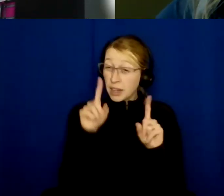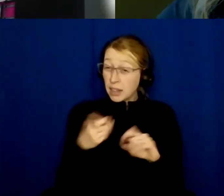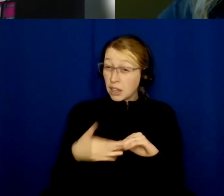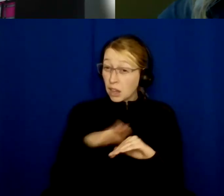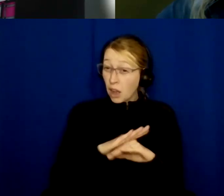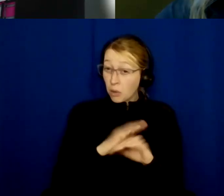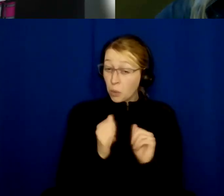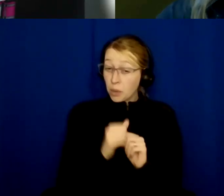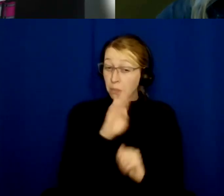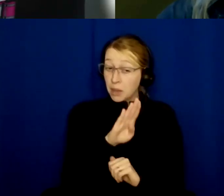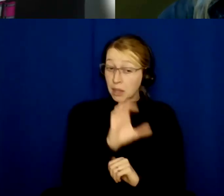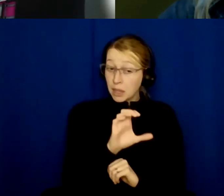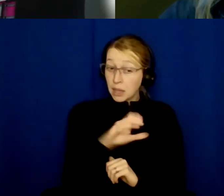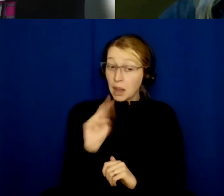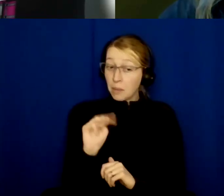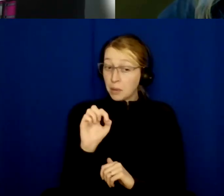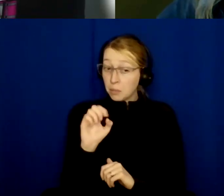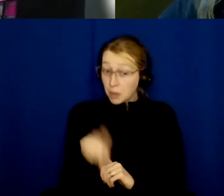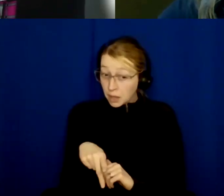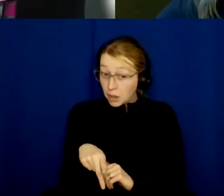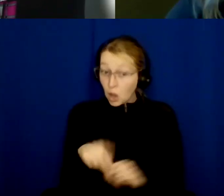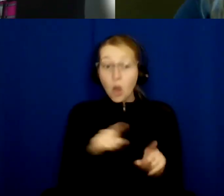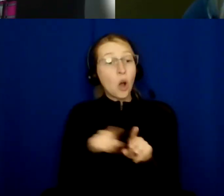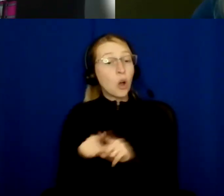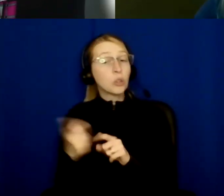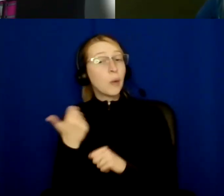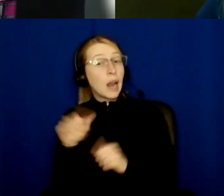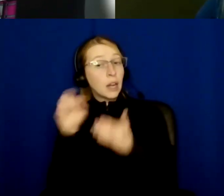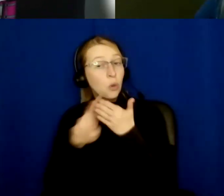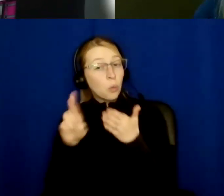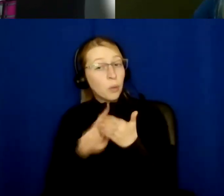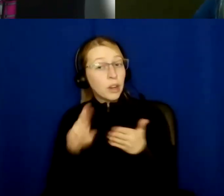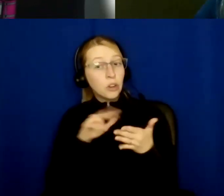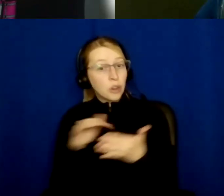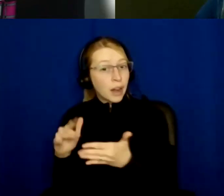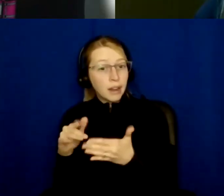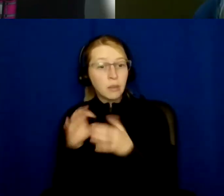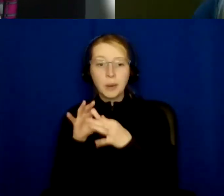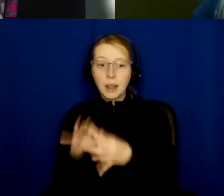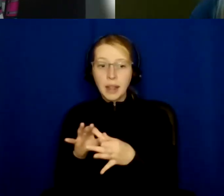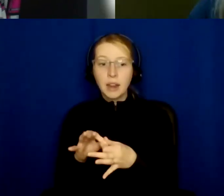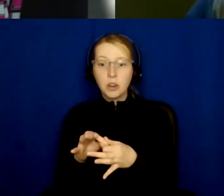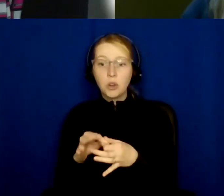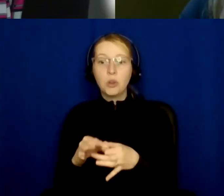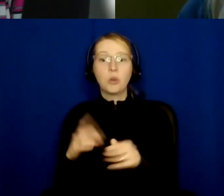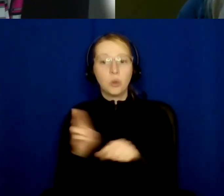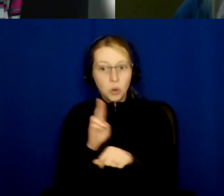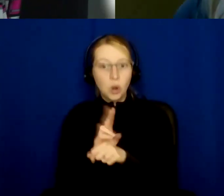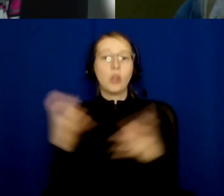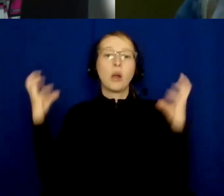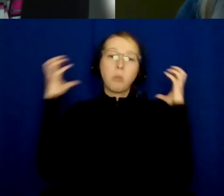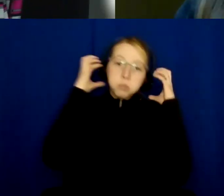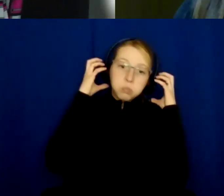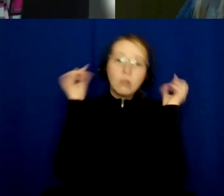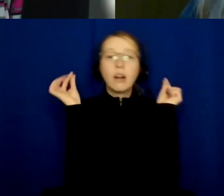any studies of hearing loss associated with long-term wearing of headphones, earbuds?